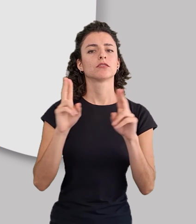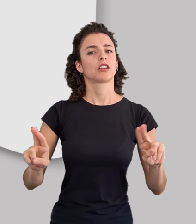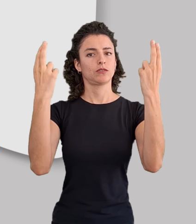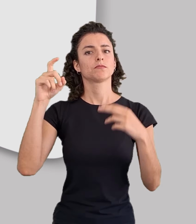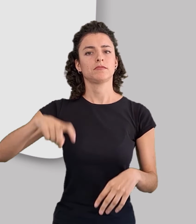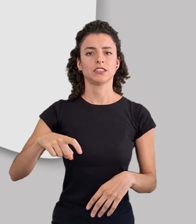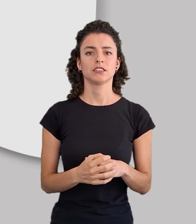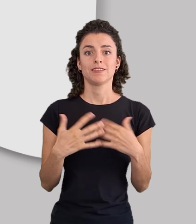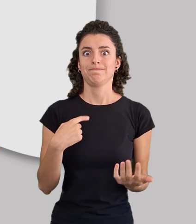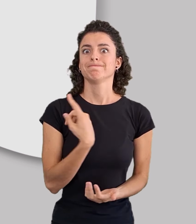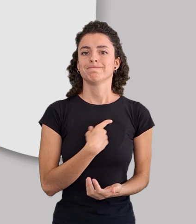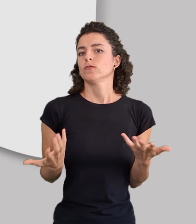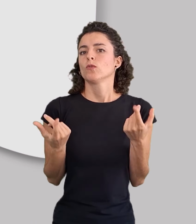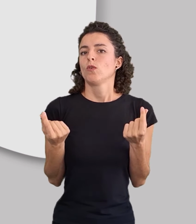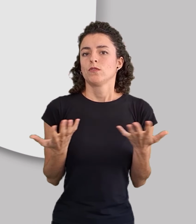energy and waste appraisal.